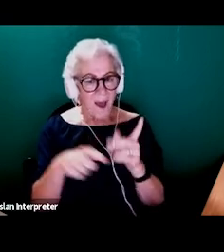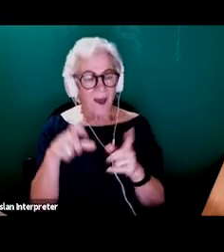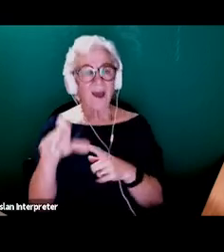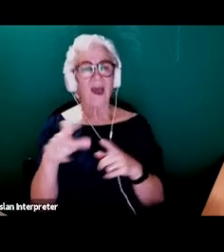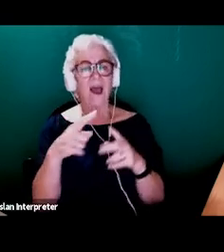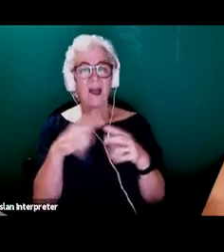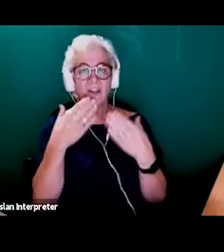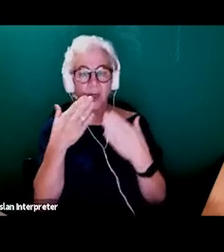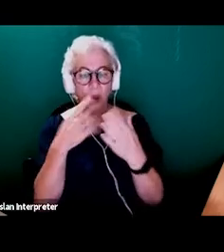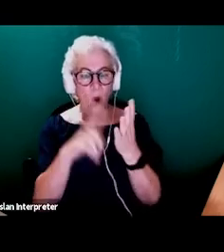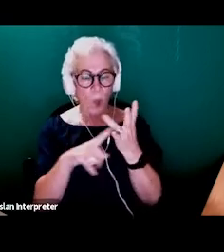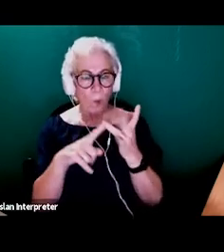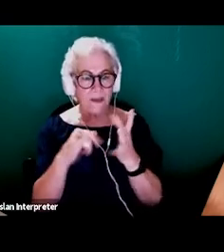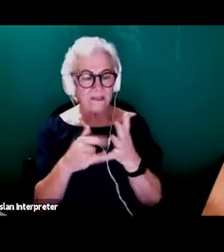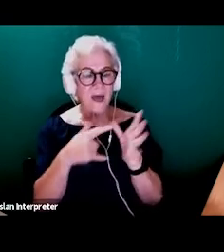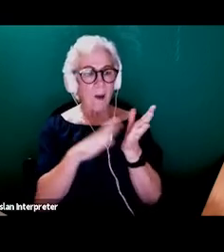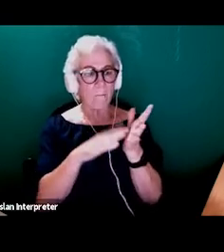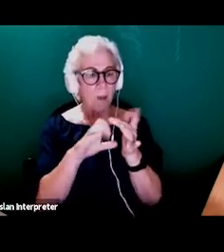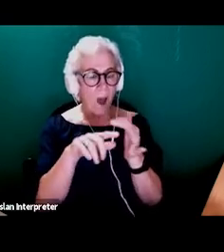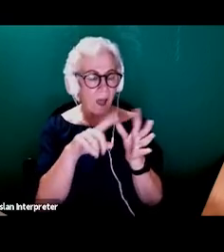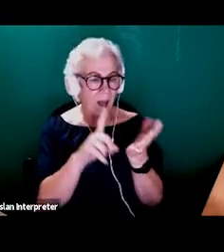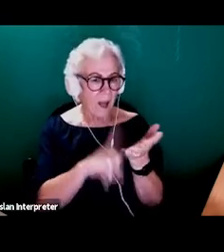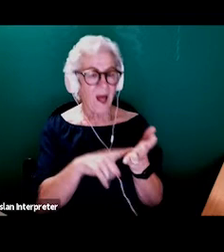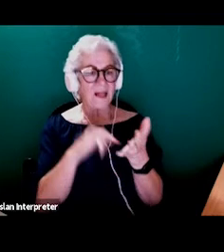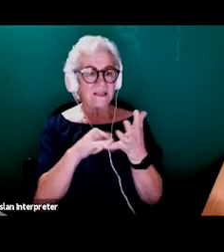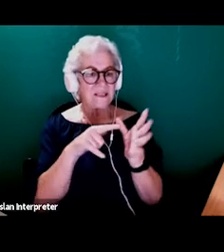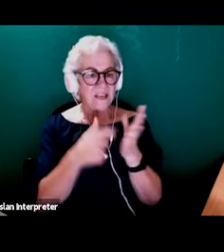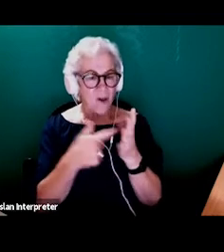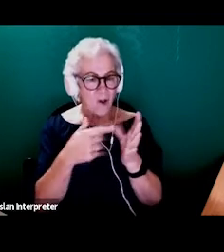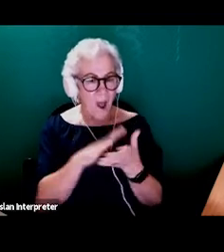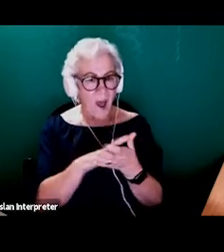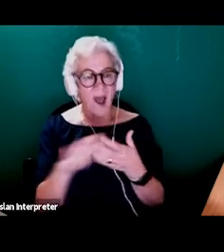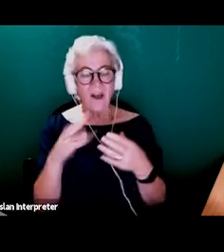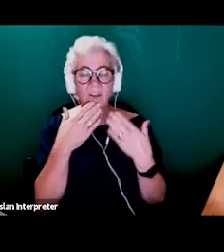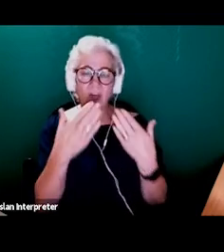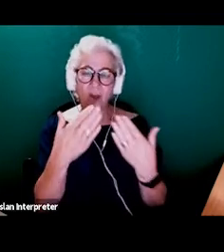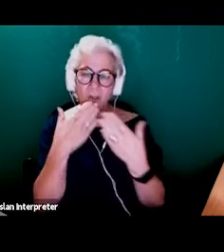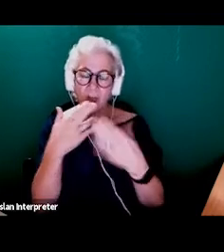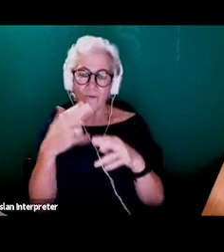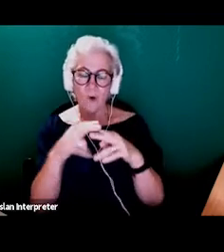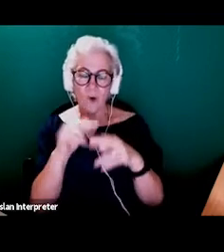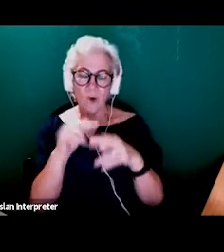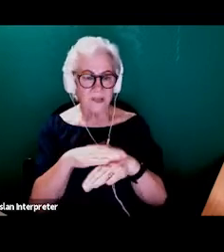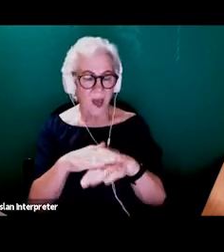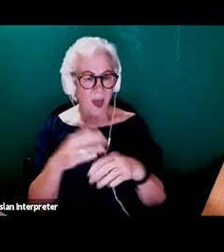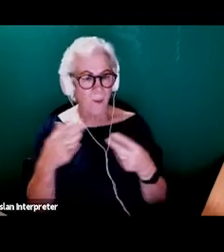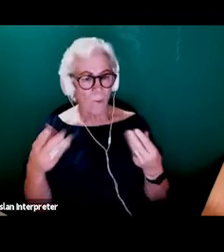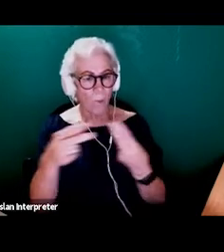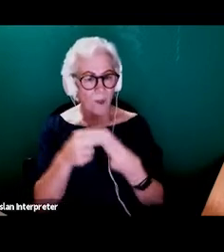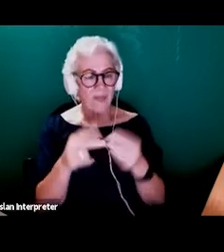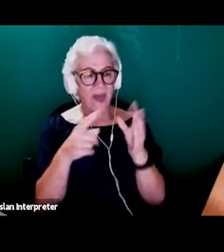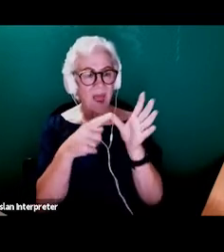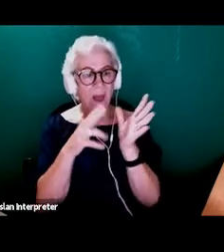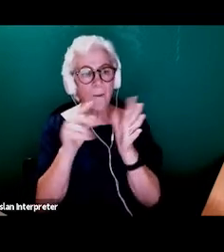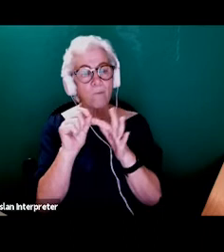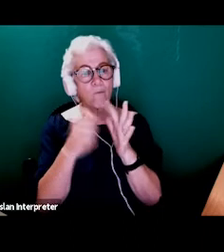you to Louisa and to Michael and to Sarah, and it was great spending time there. Thank you to Professor Andrew